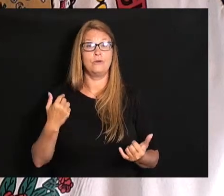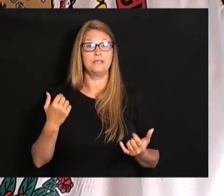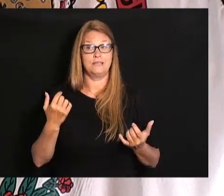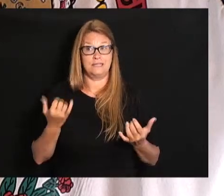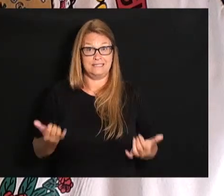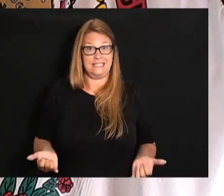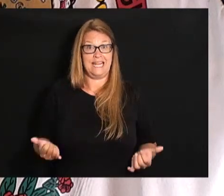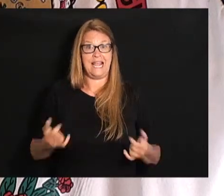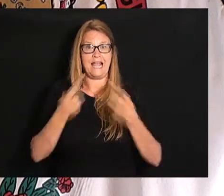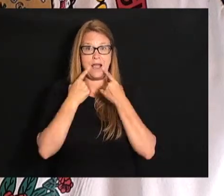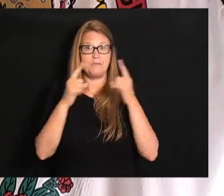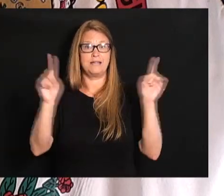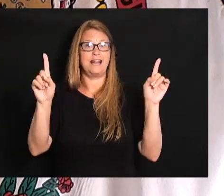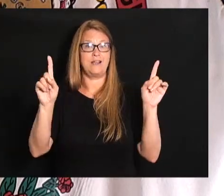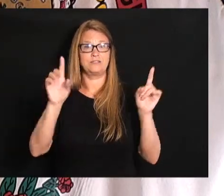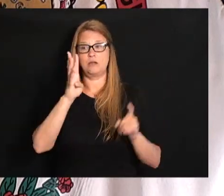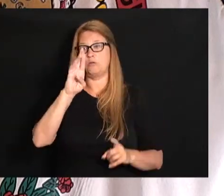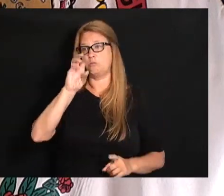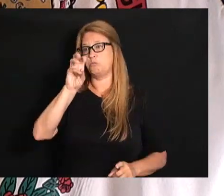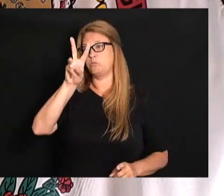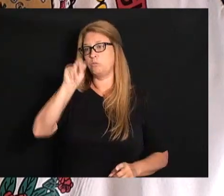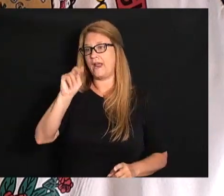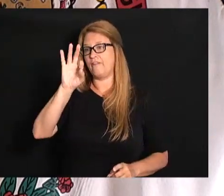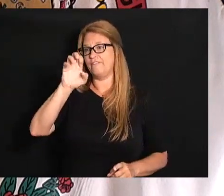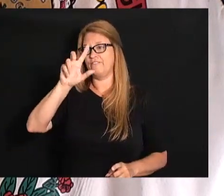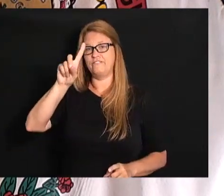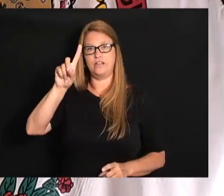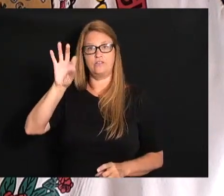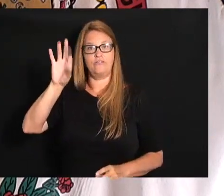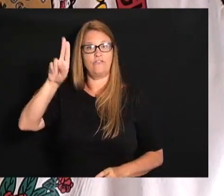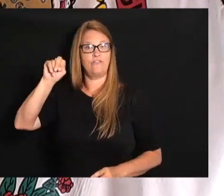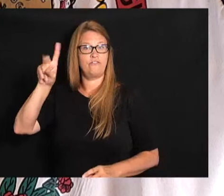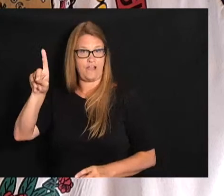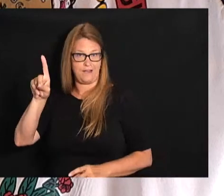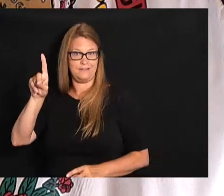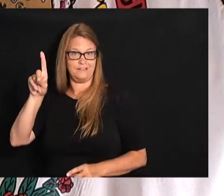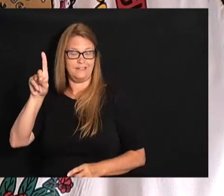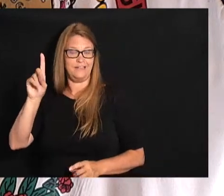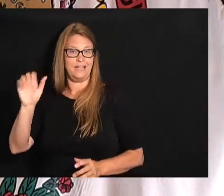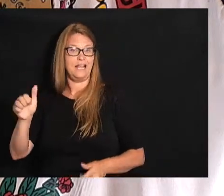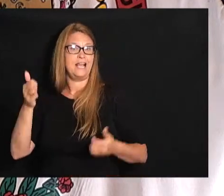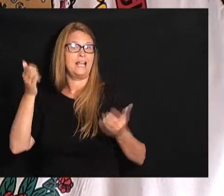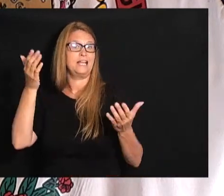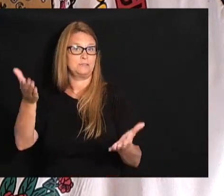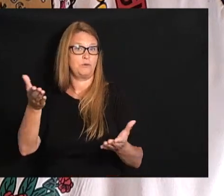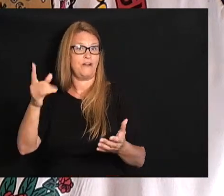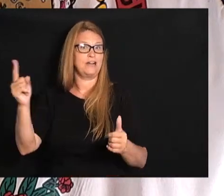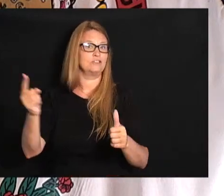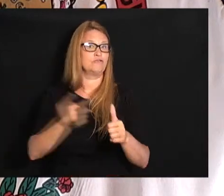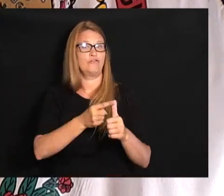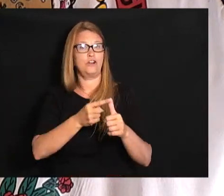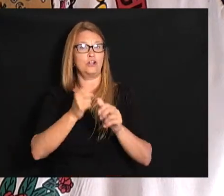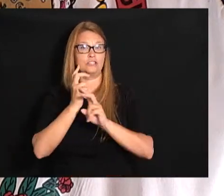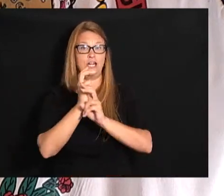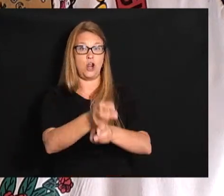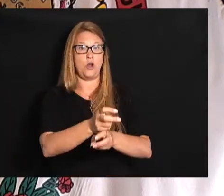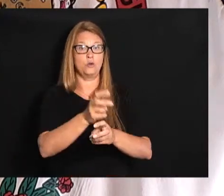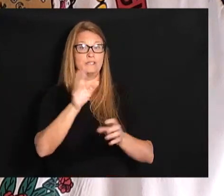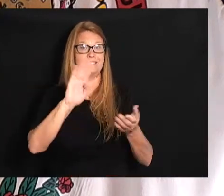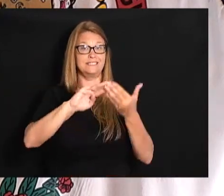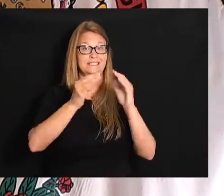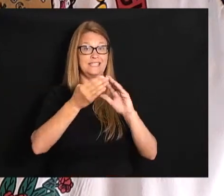today I am announcing that the Brownfield Revolving Fund has provided, like I said, its first low-interest loan to the city